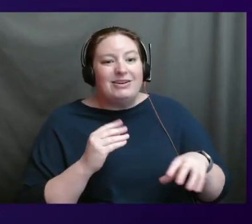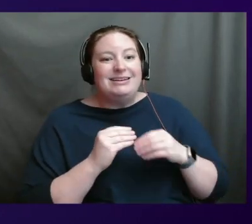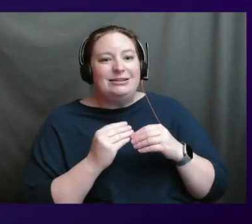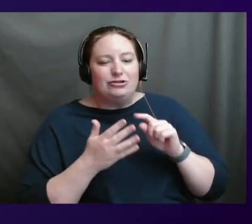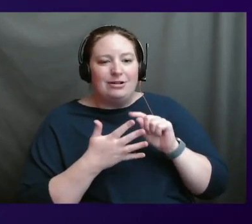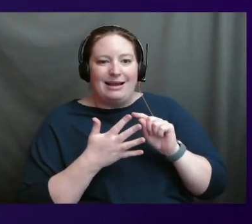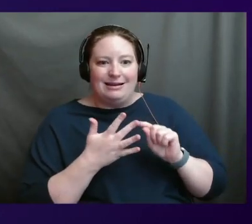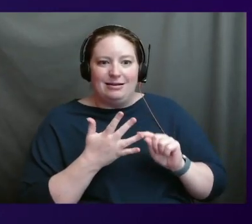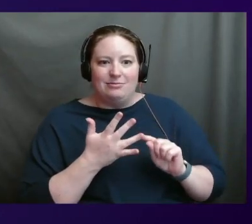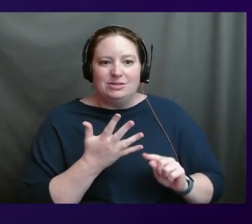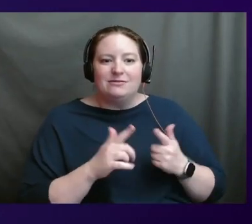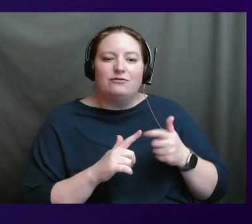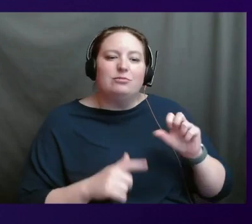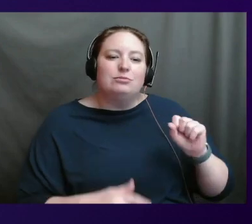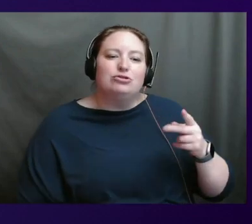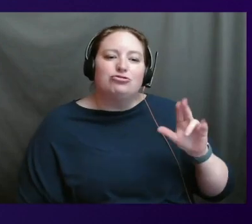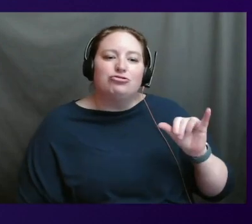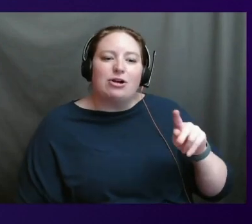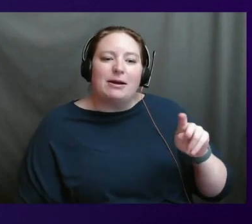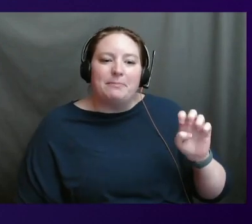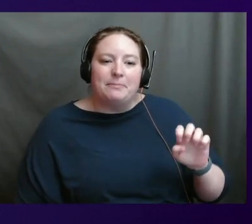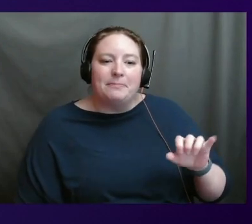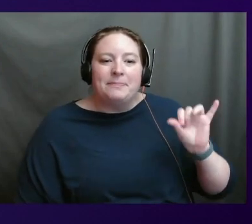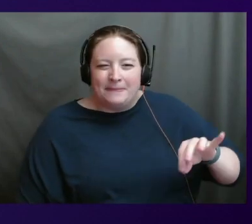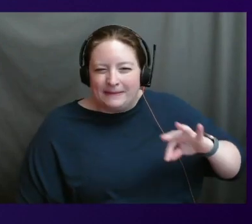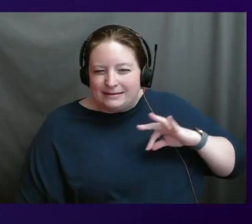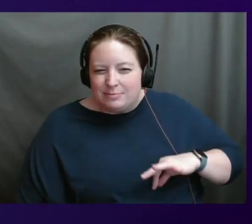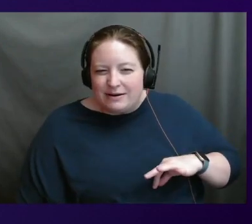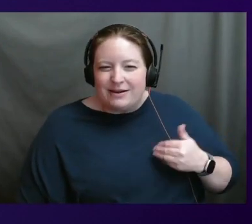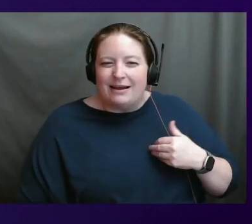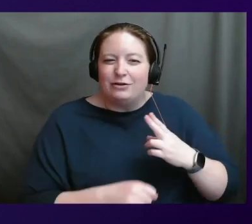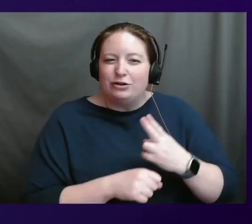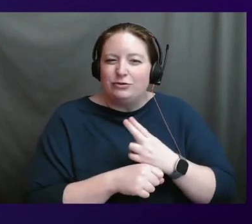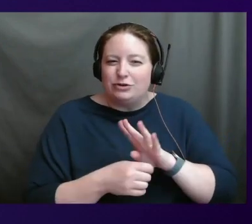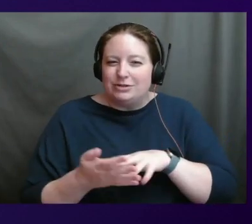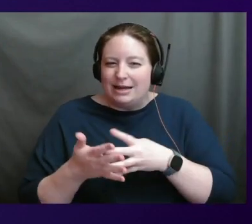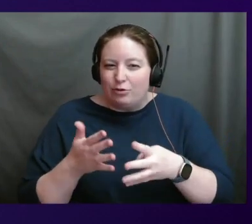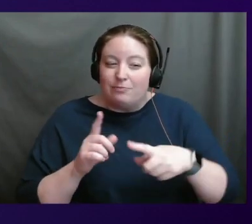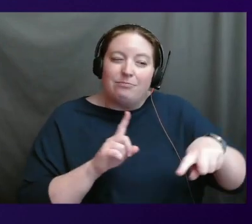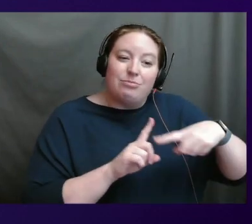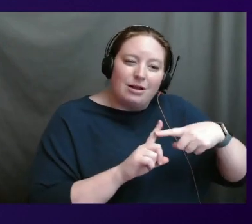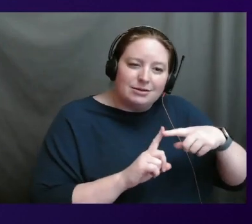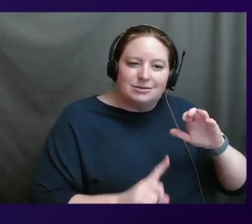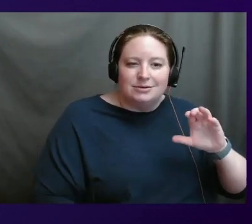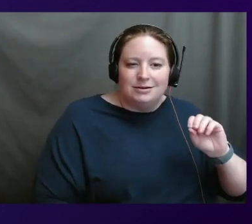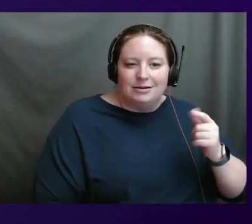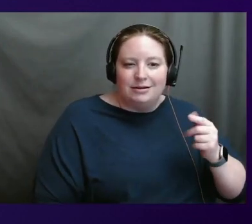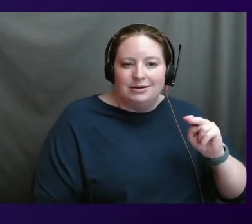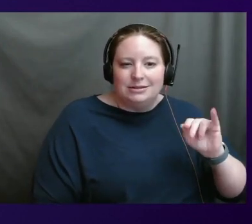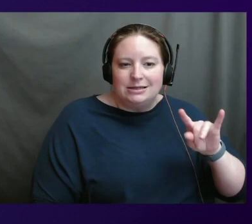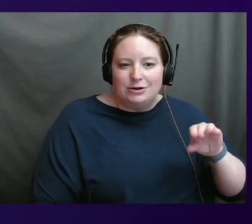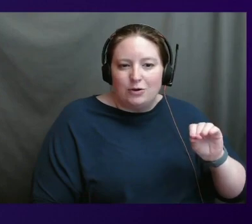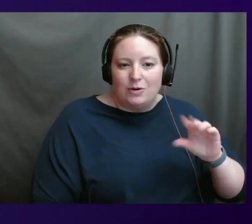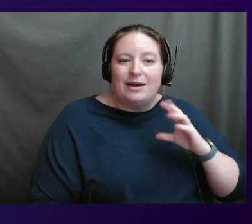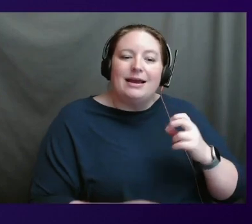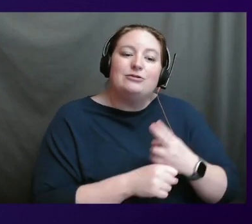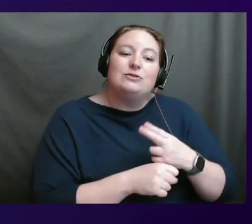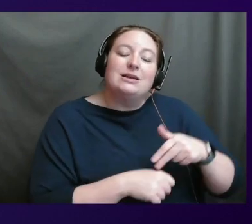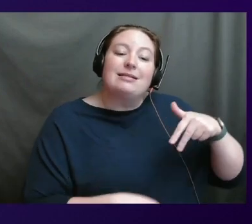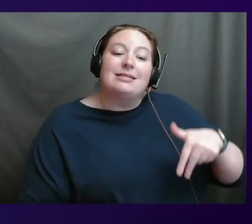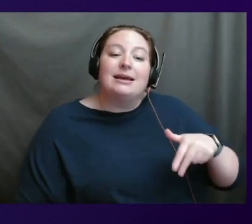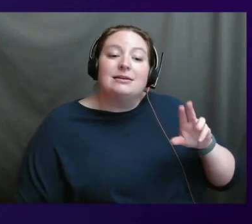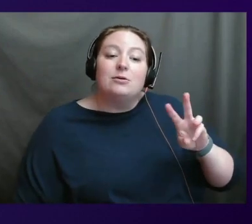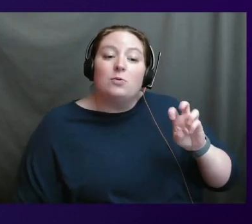given from Stripe. And that's the benefit of having a user table in addition to Cognito and using the value of Lambda webhooks and Lambda function